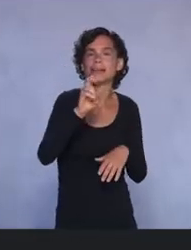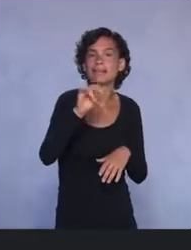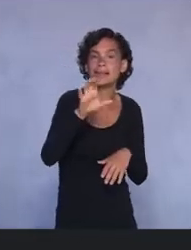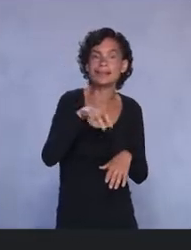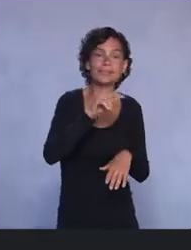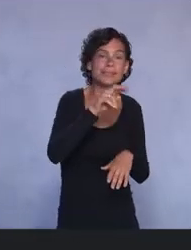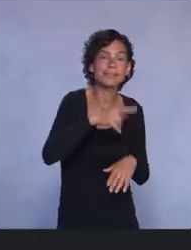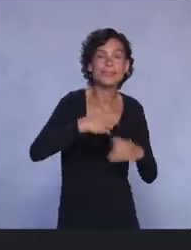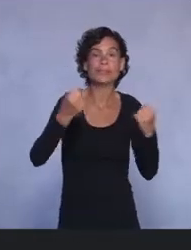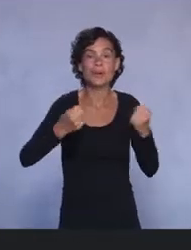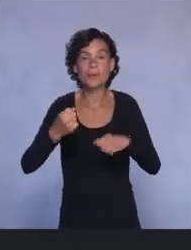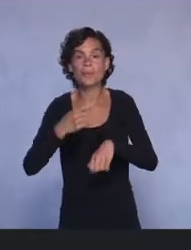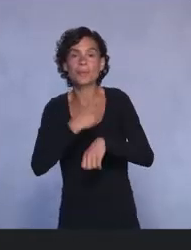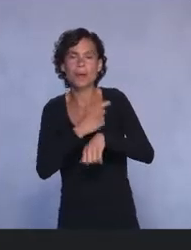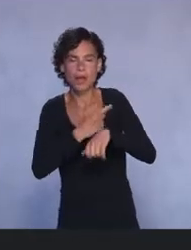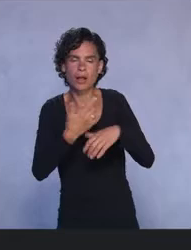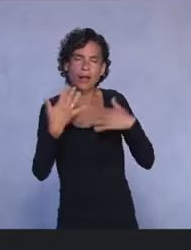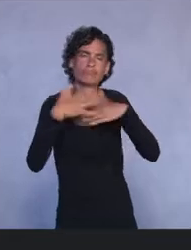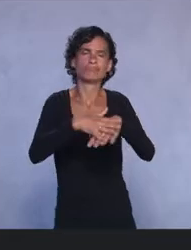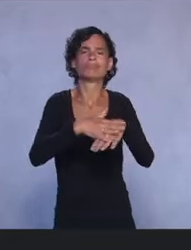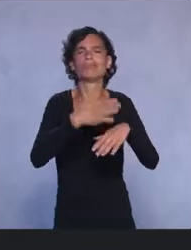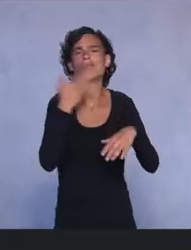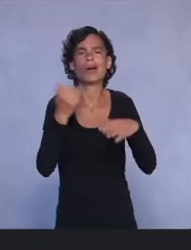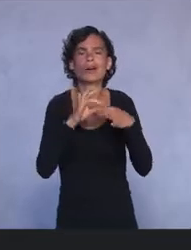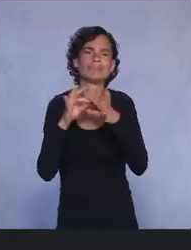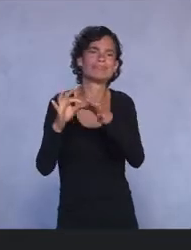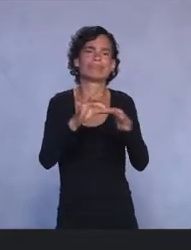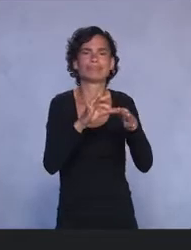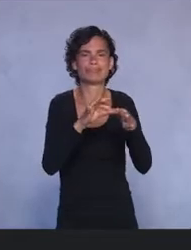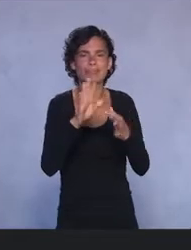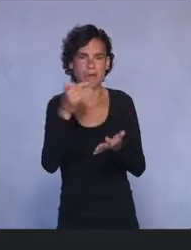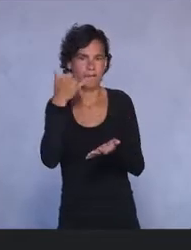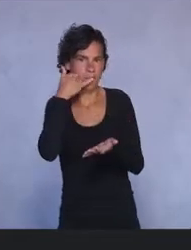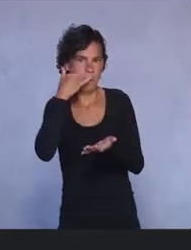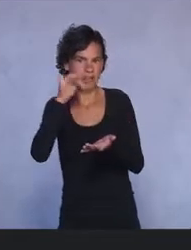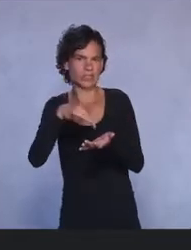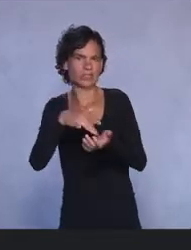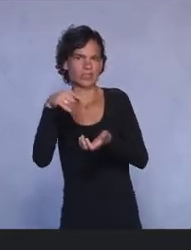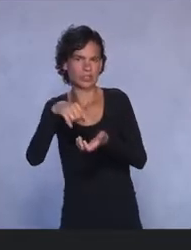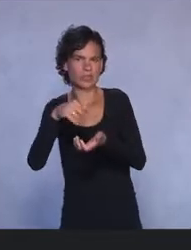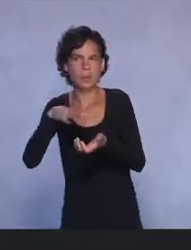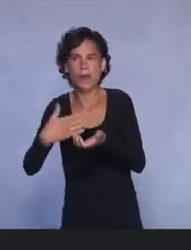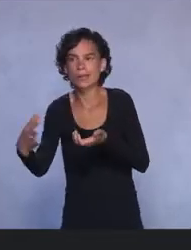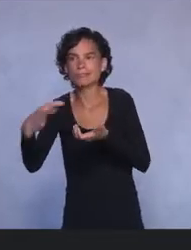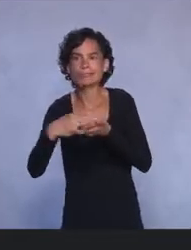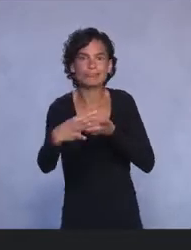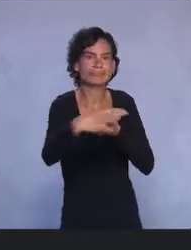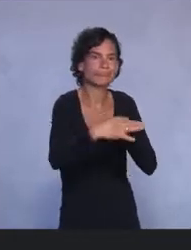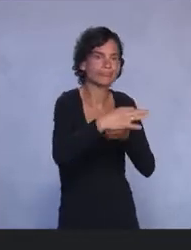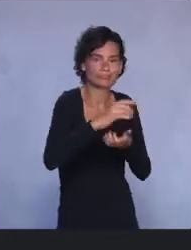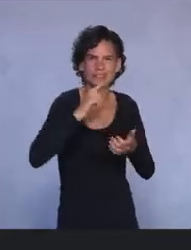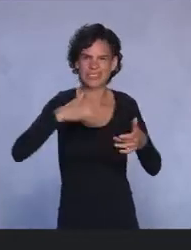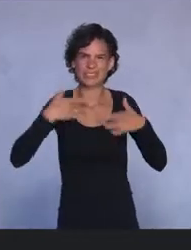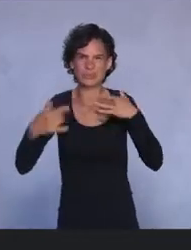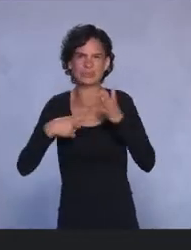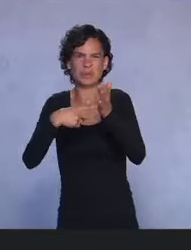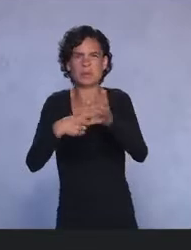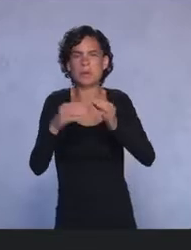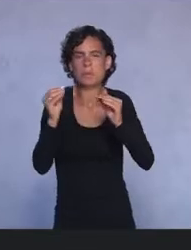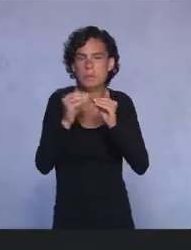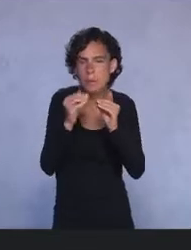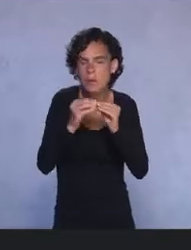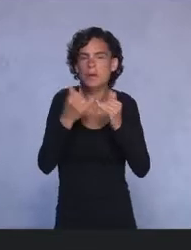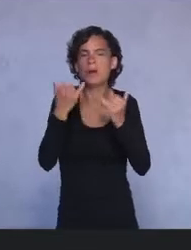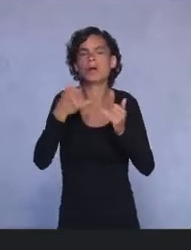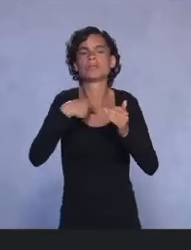work better together with your phone at the center. I'm excited to show you more. So let's start by taking a